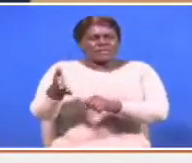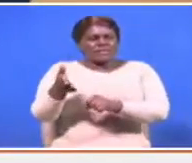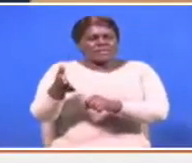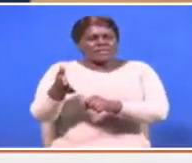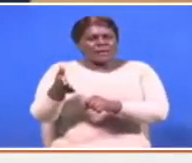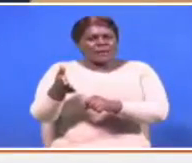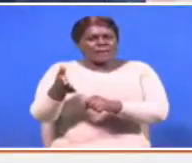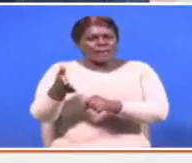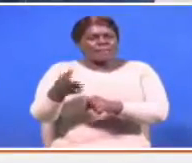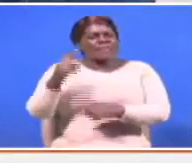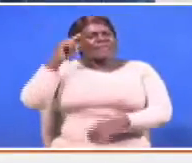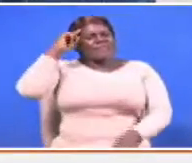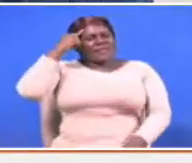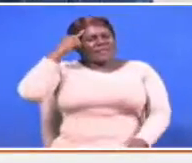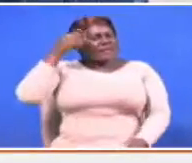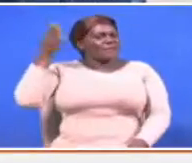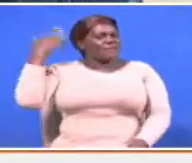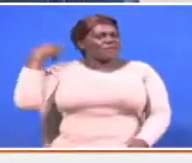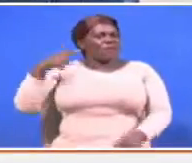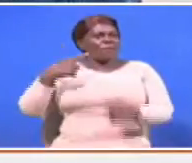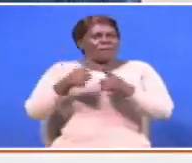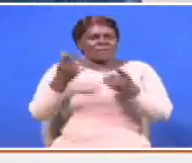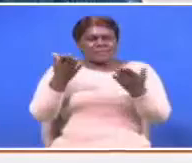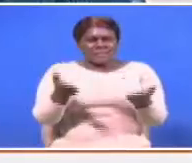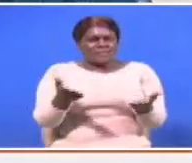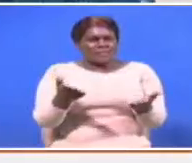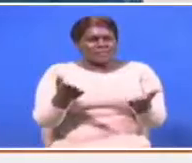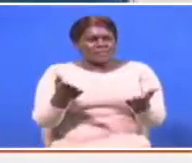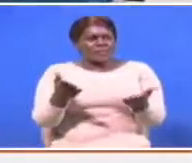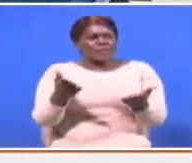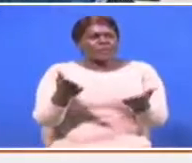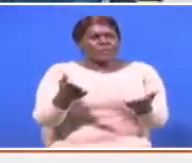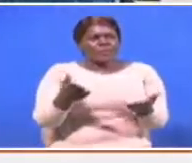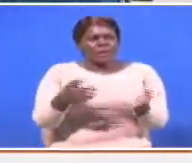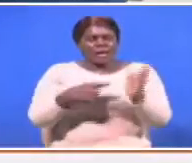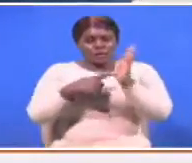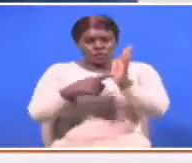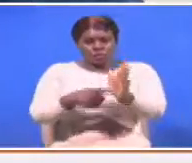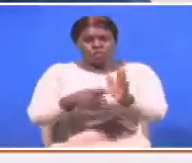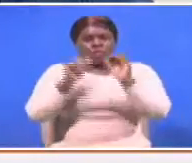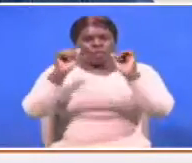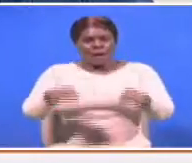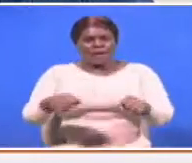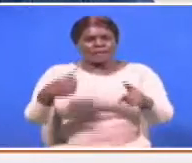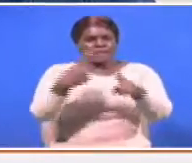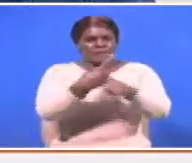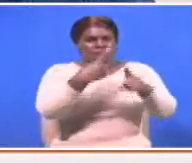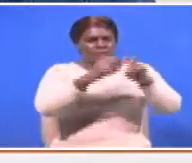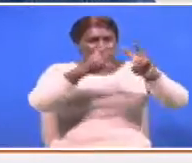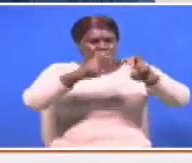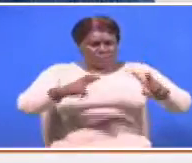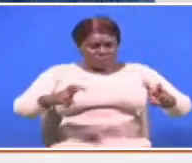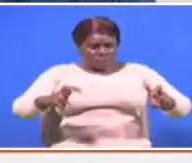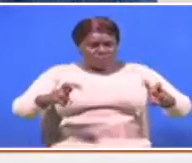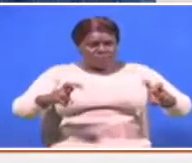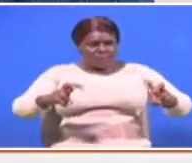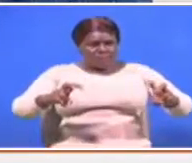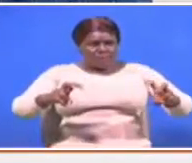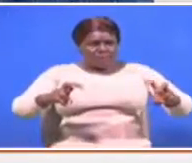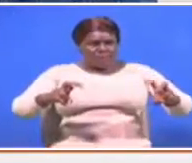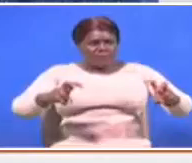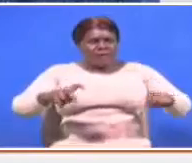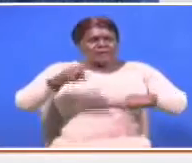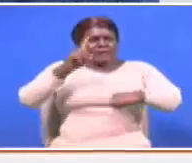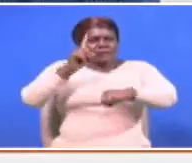actually the thinking at that time, but it was an experiment. I can show you from various researches the